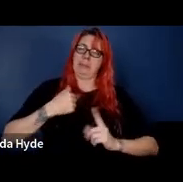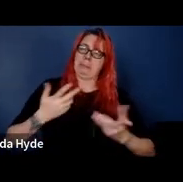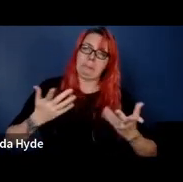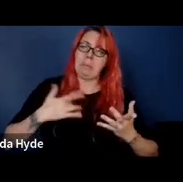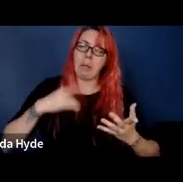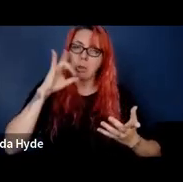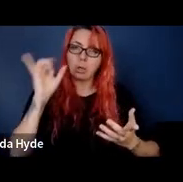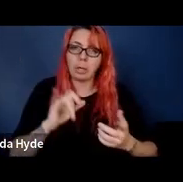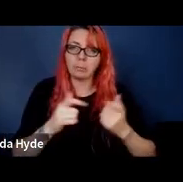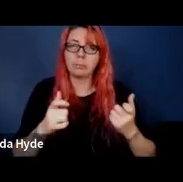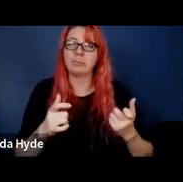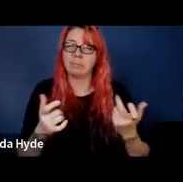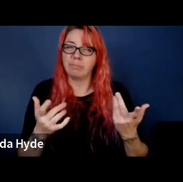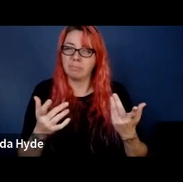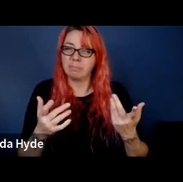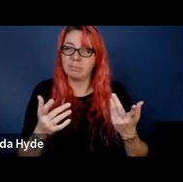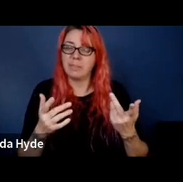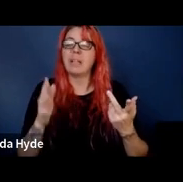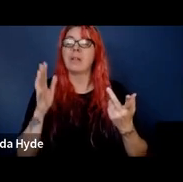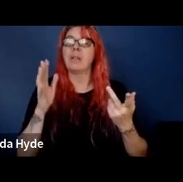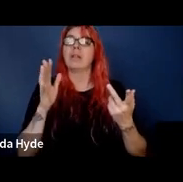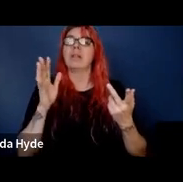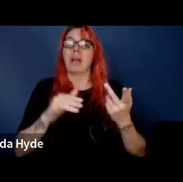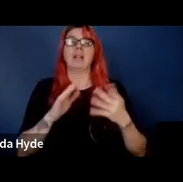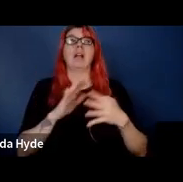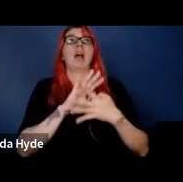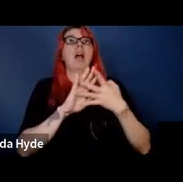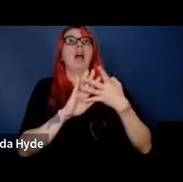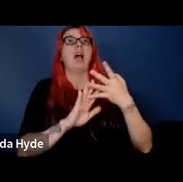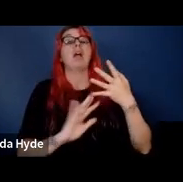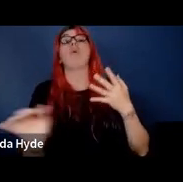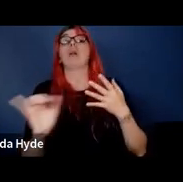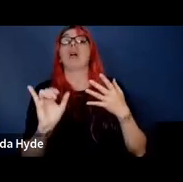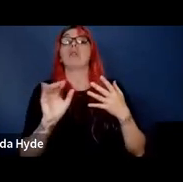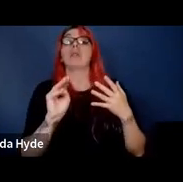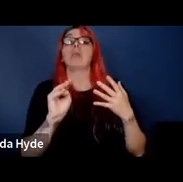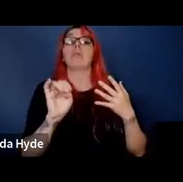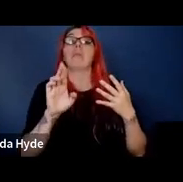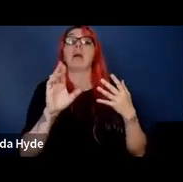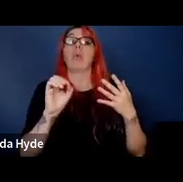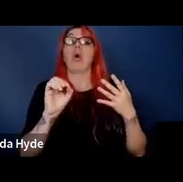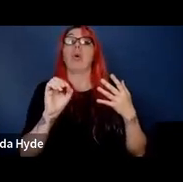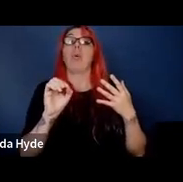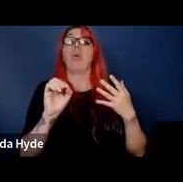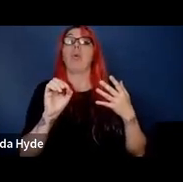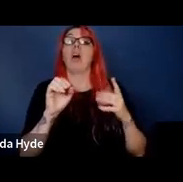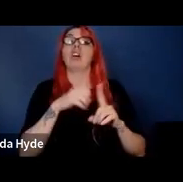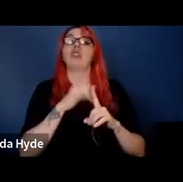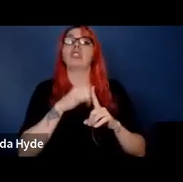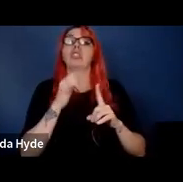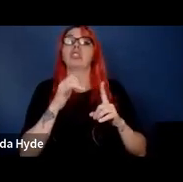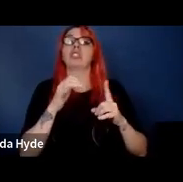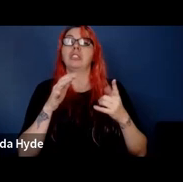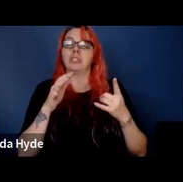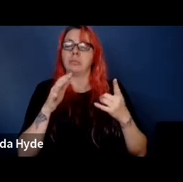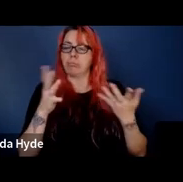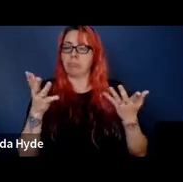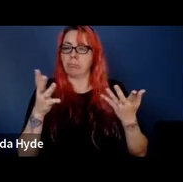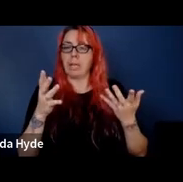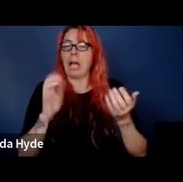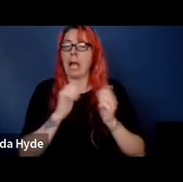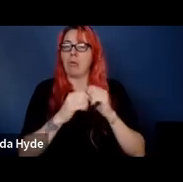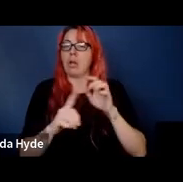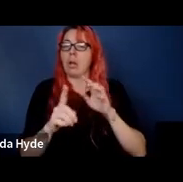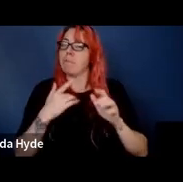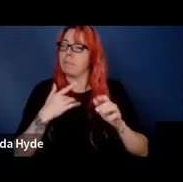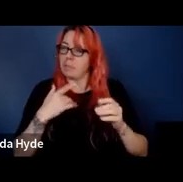abbreviated knapsack, and then also microaggressions, right? Just to look at some examples of that, how they still show up in our workspaces and the ways that we might